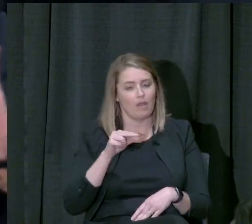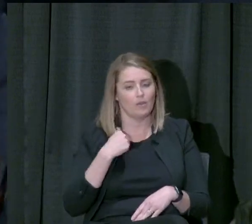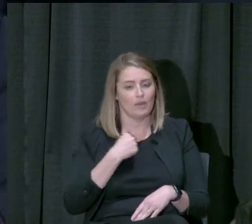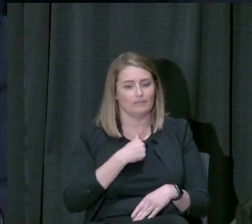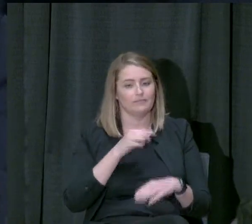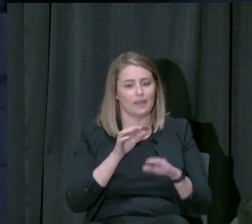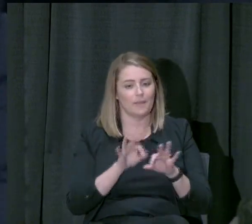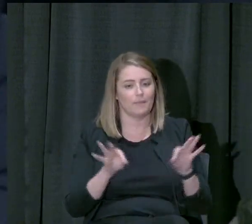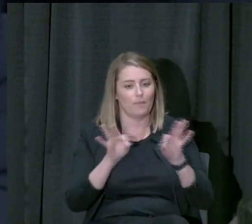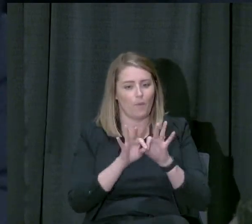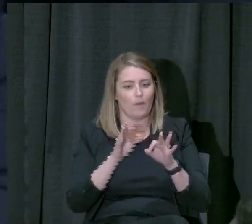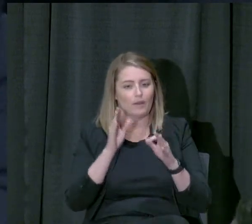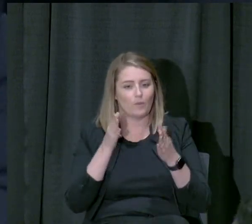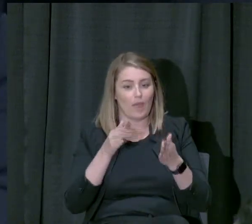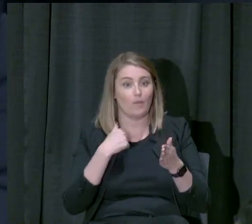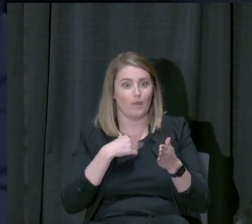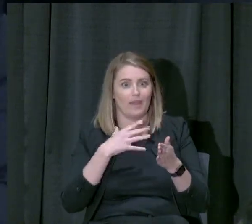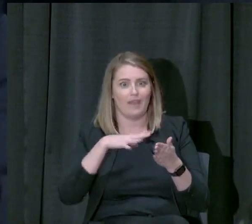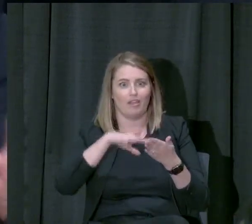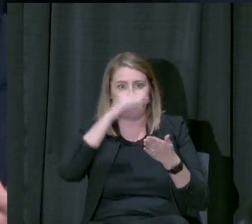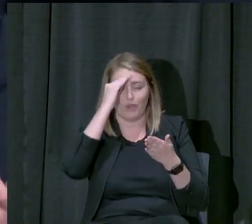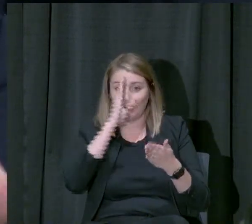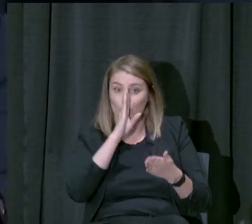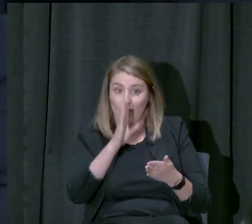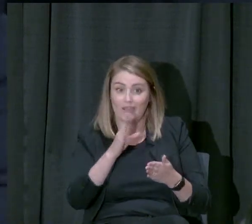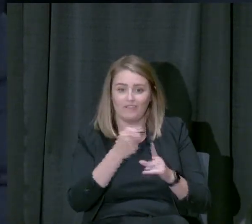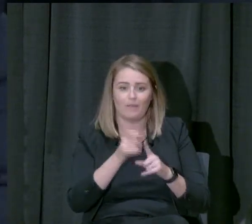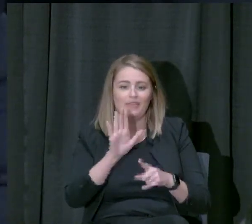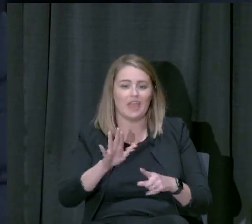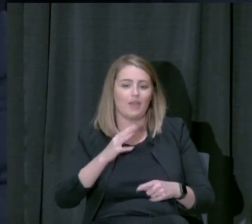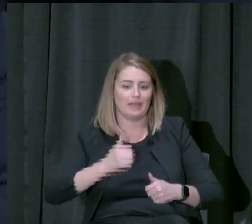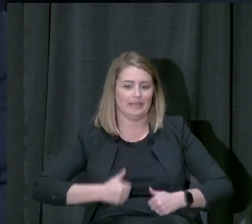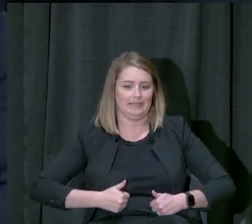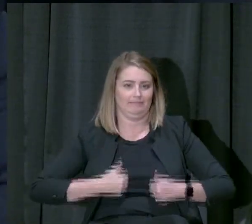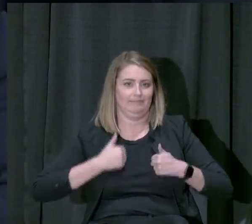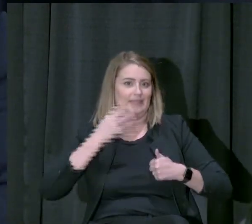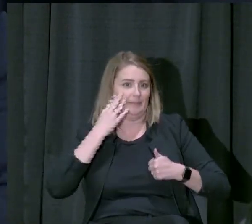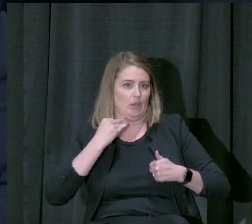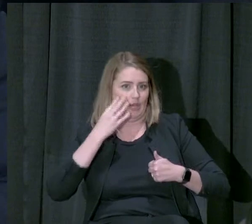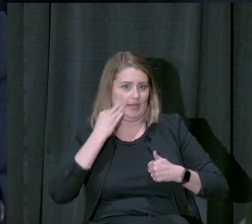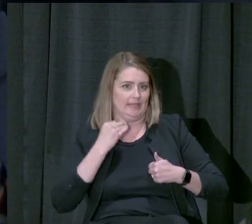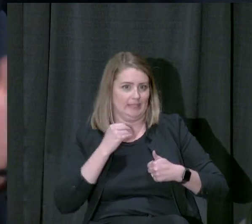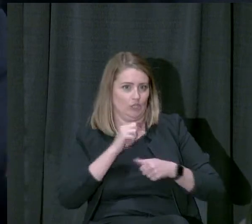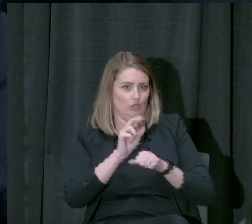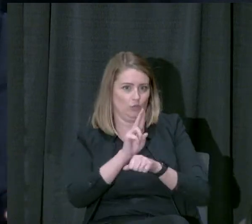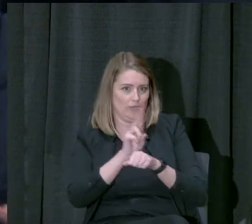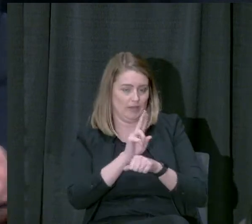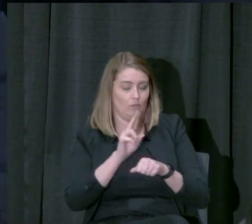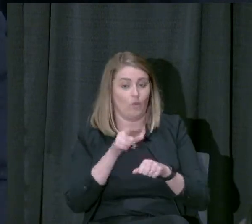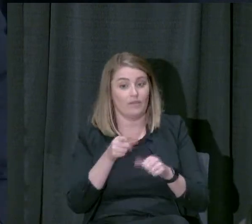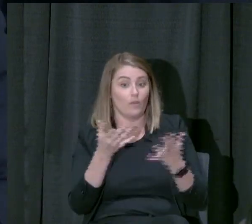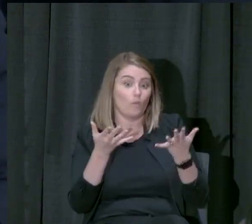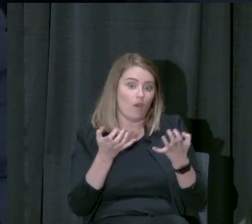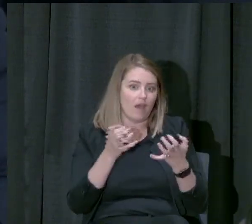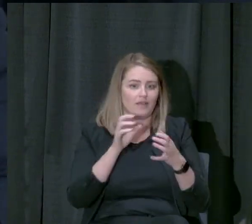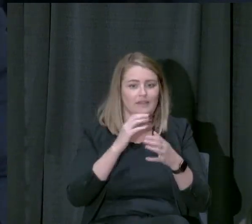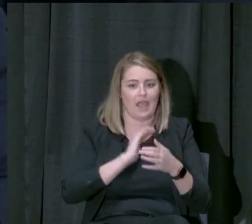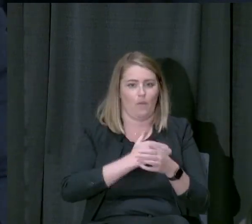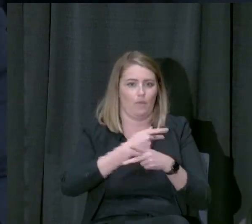learn directly from the lived experience of customers using our products or wanting our products to work